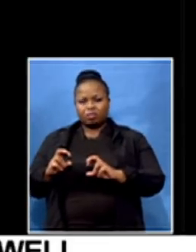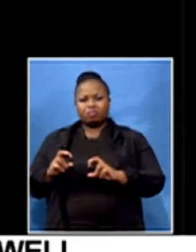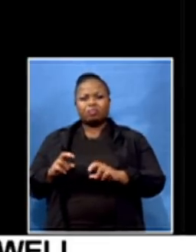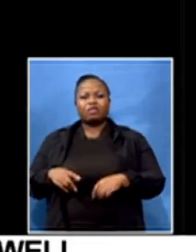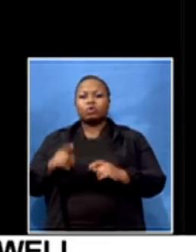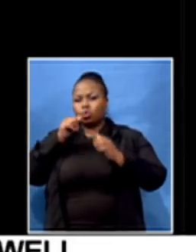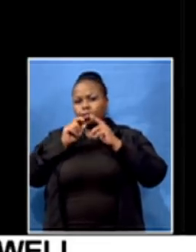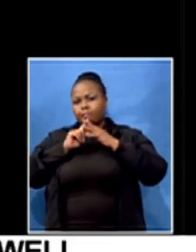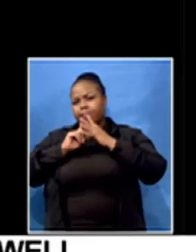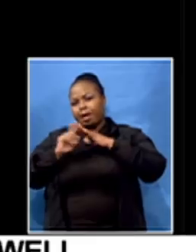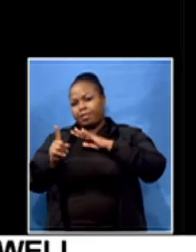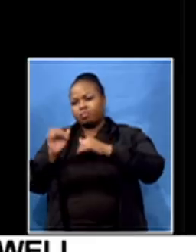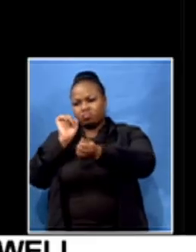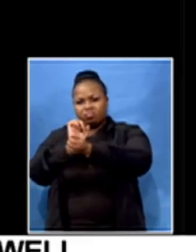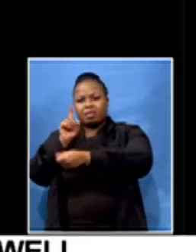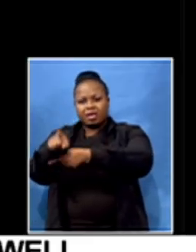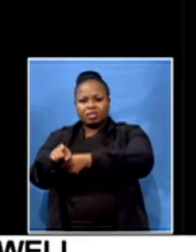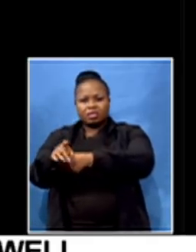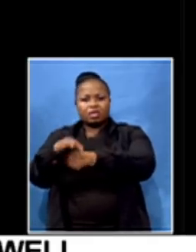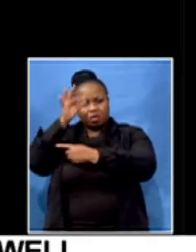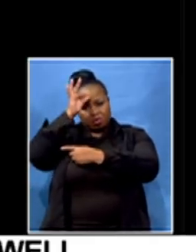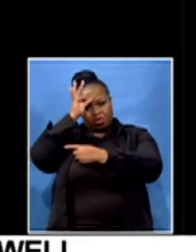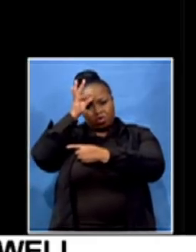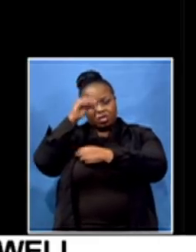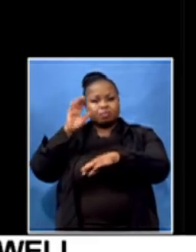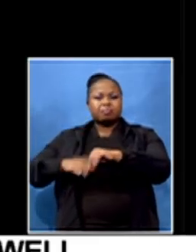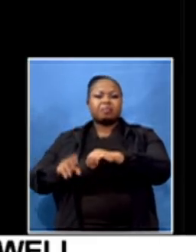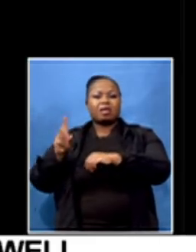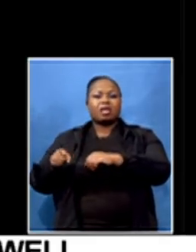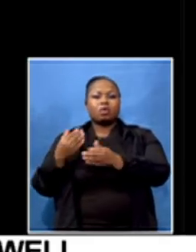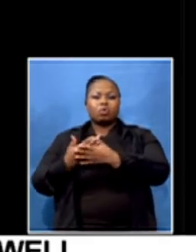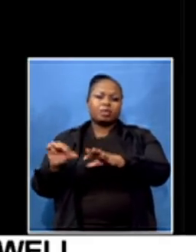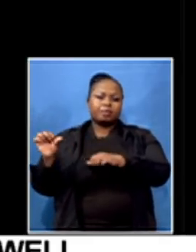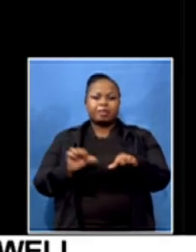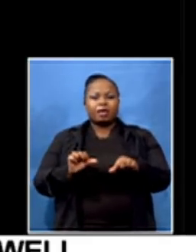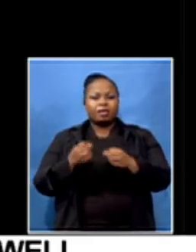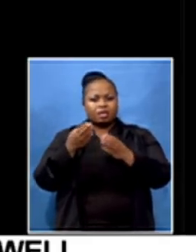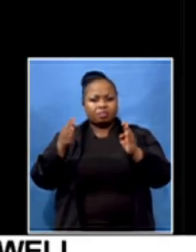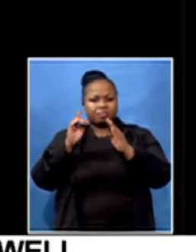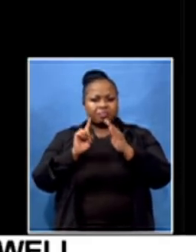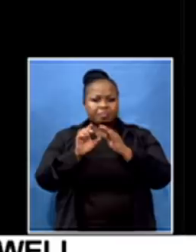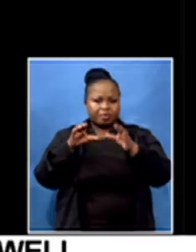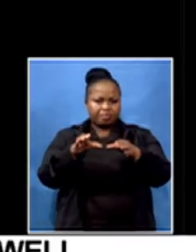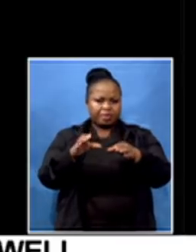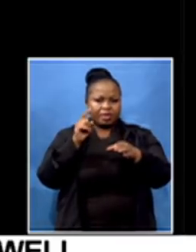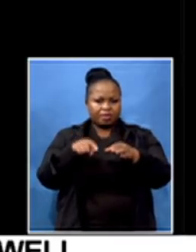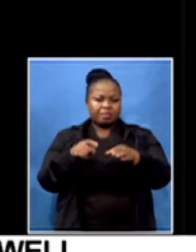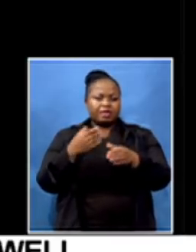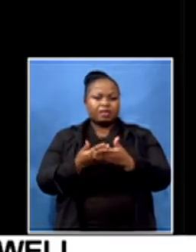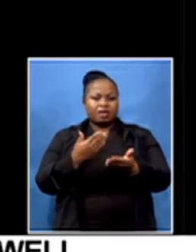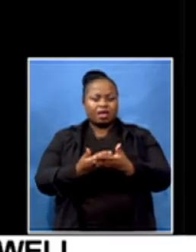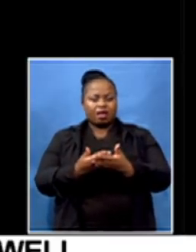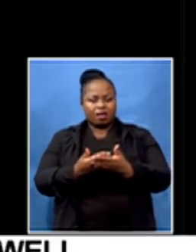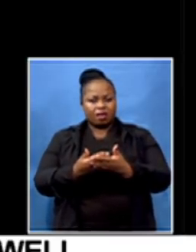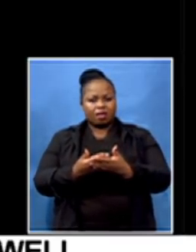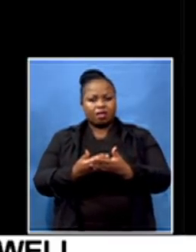go and get the police to charge them and get them back so that they must be under